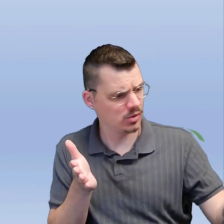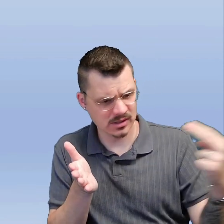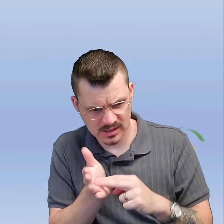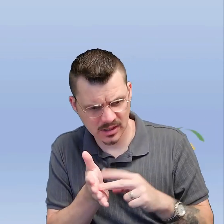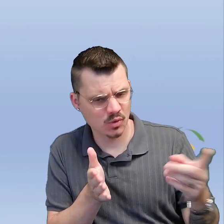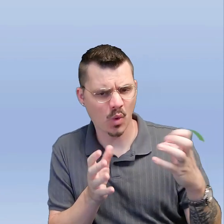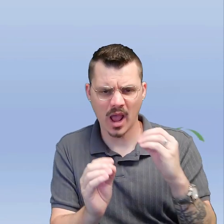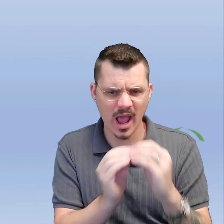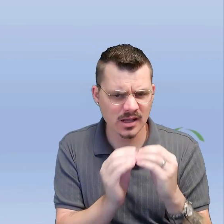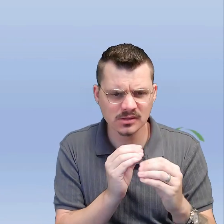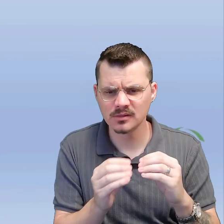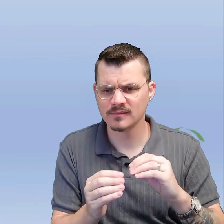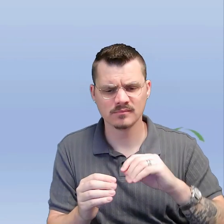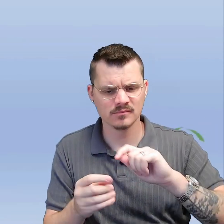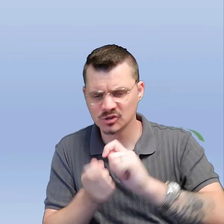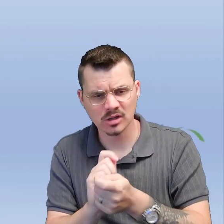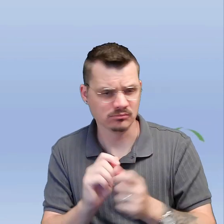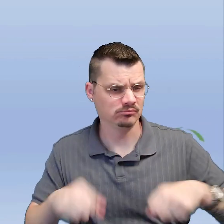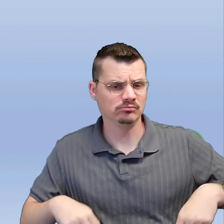you can edit, you can correct.